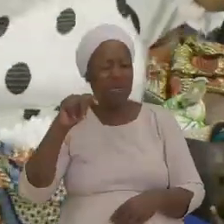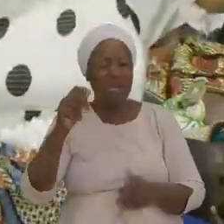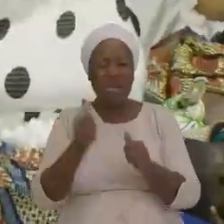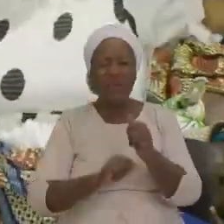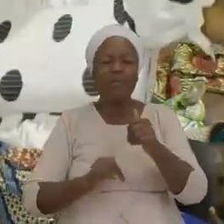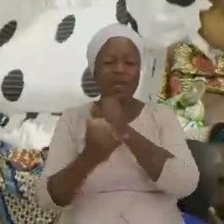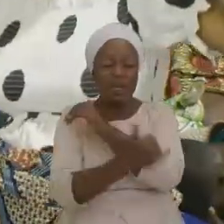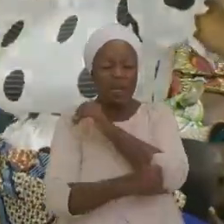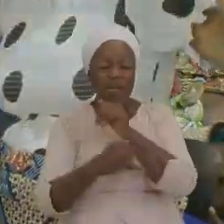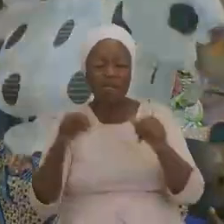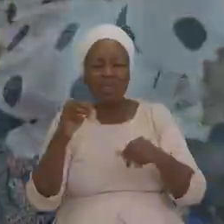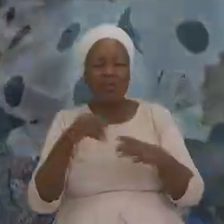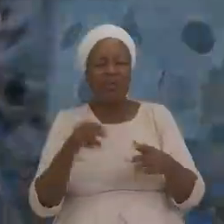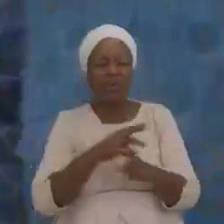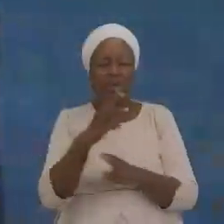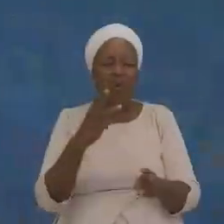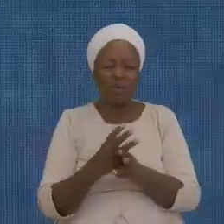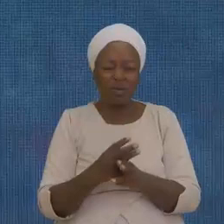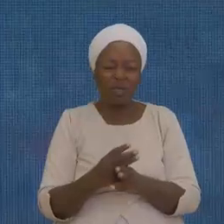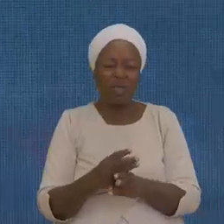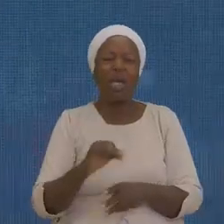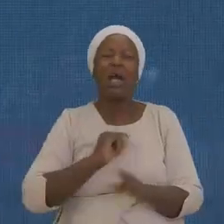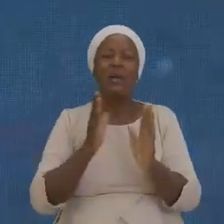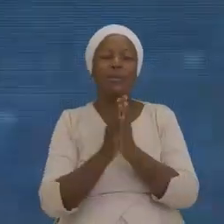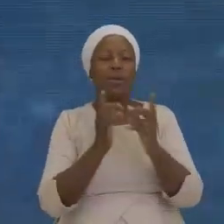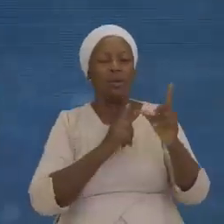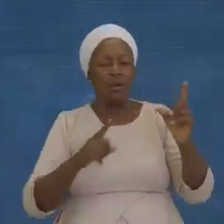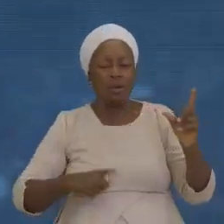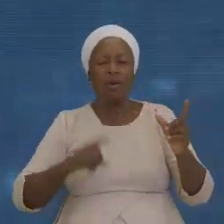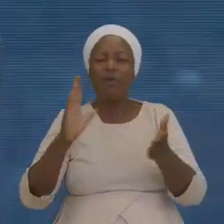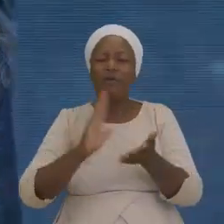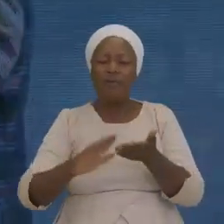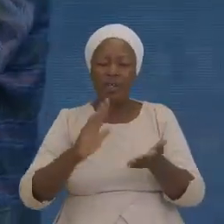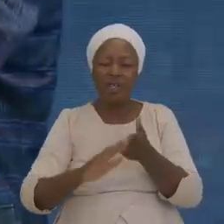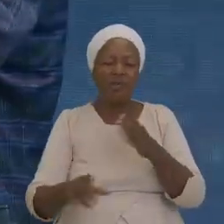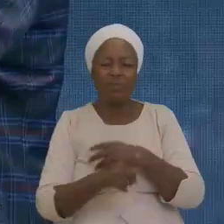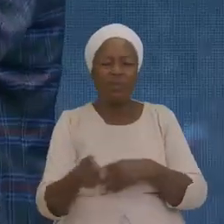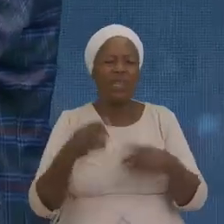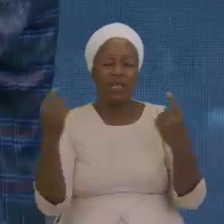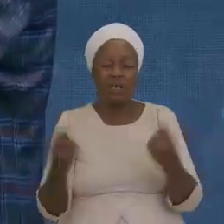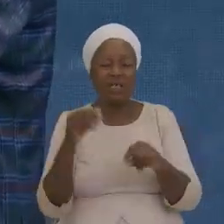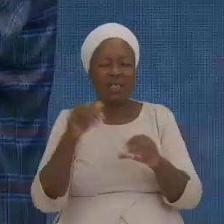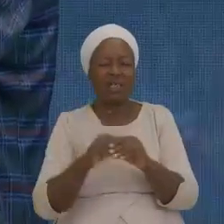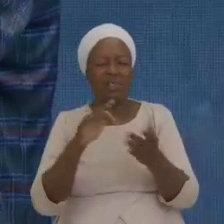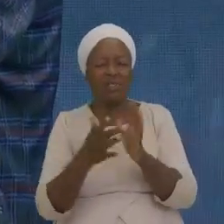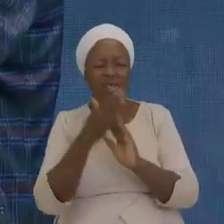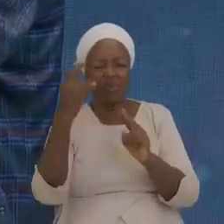every country of the world. I pray, Lord, forgive their sins in Jesus' name.